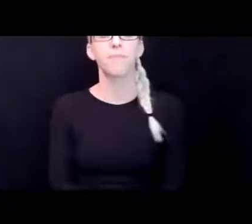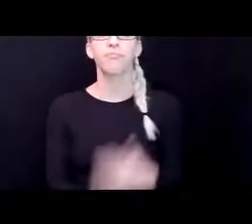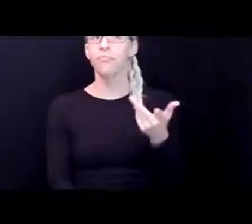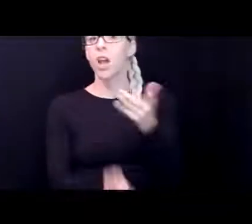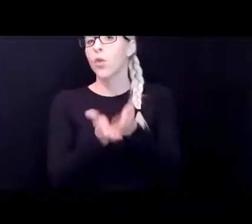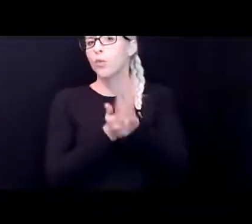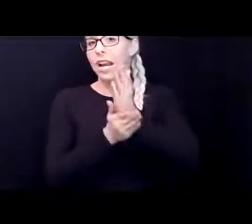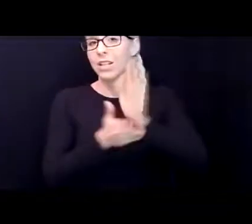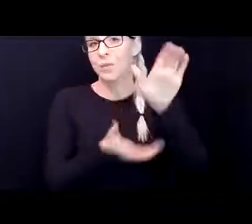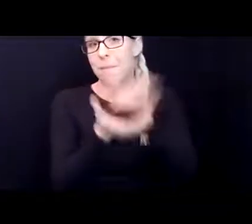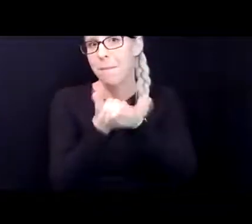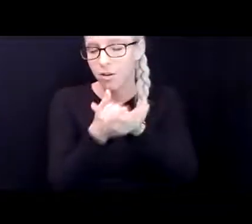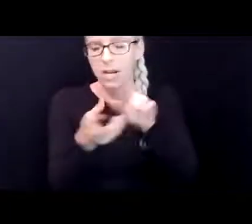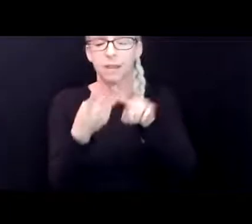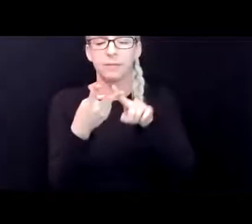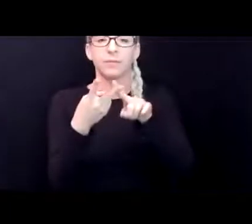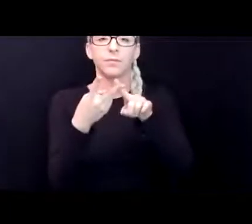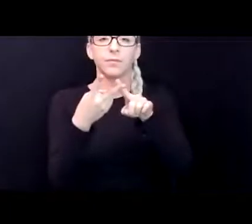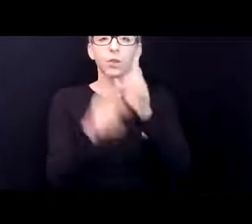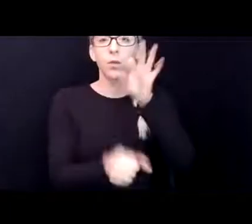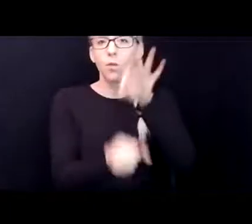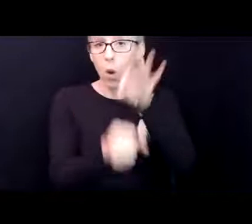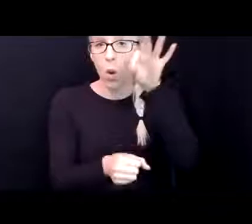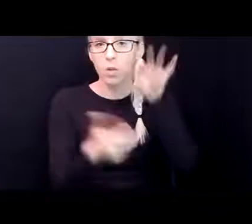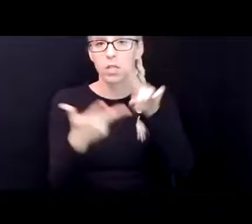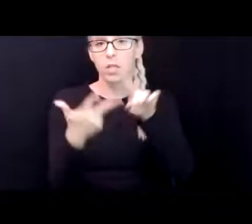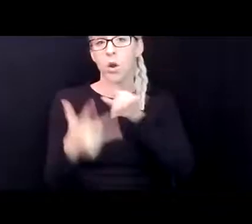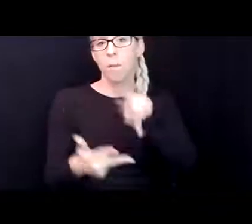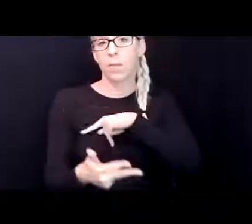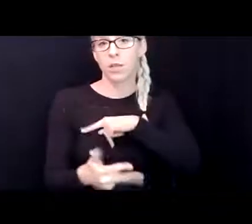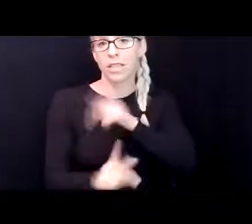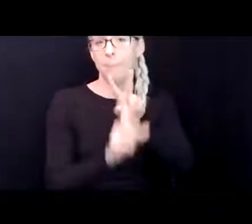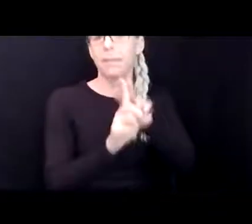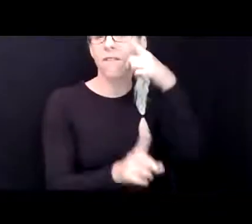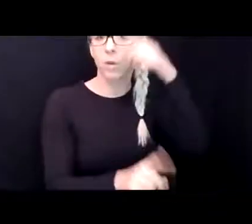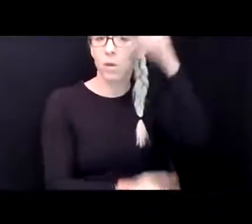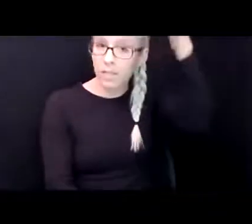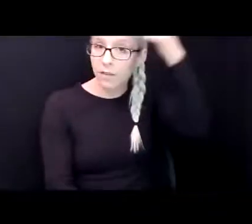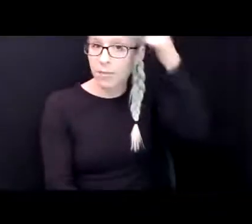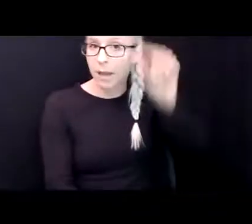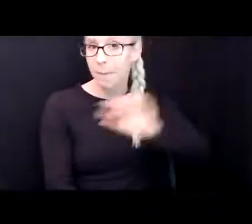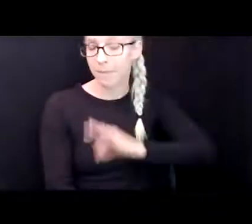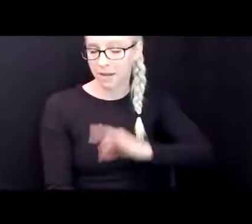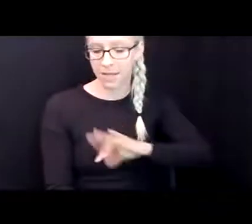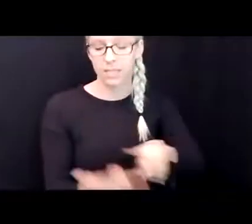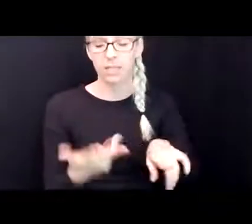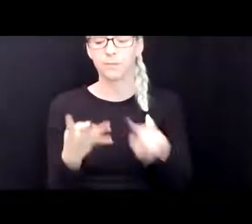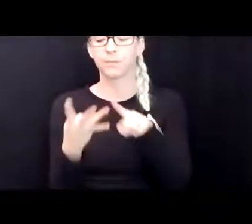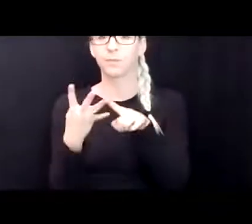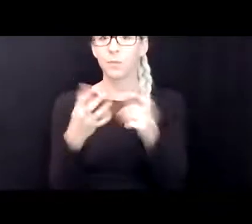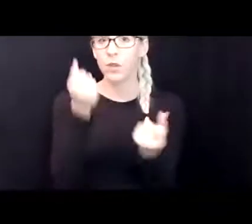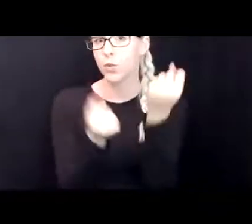marry, to vote, to personally apply for government benefits, to drive,